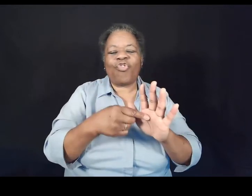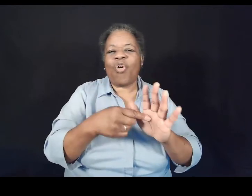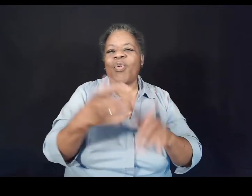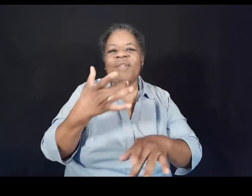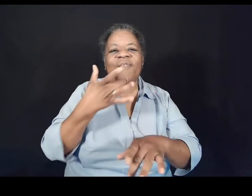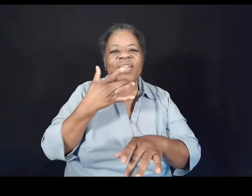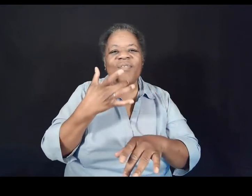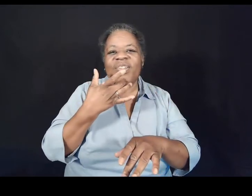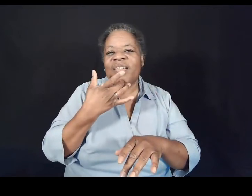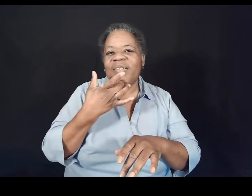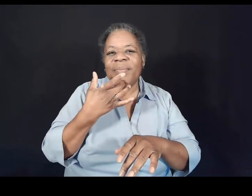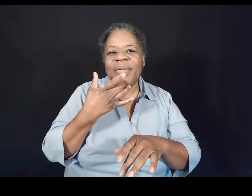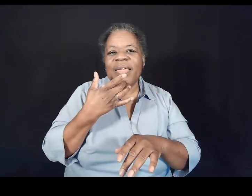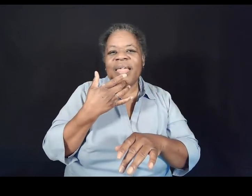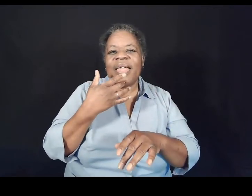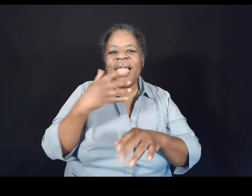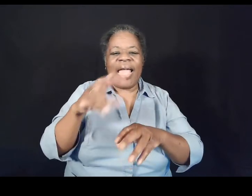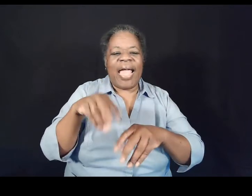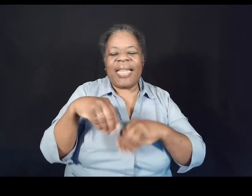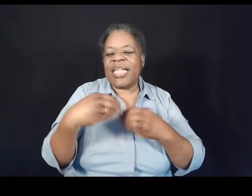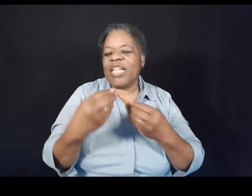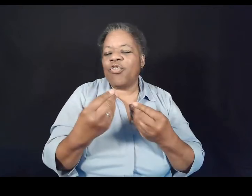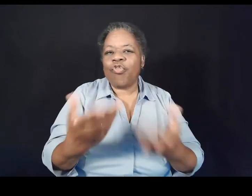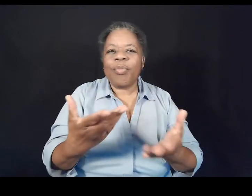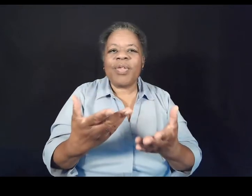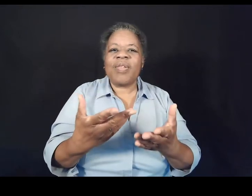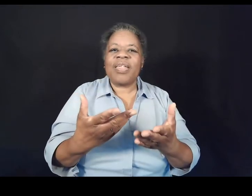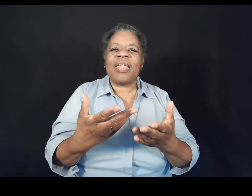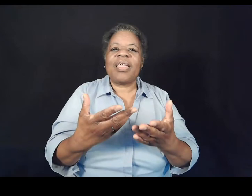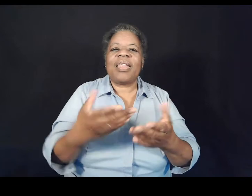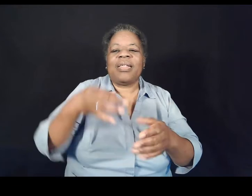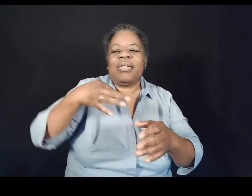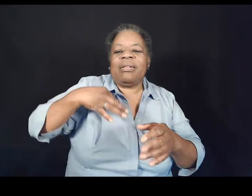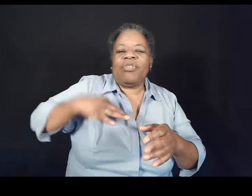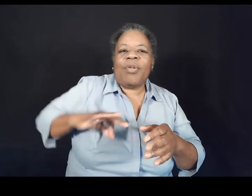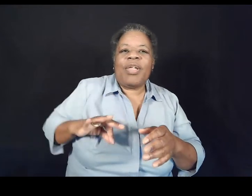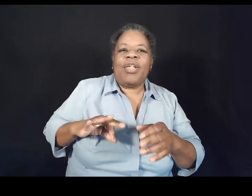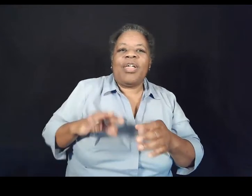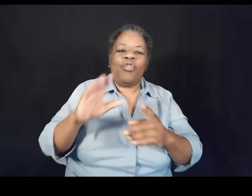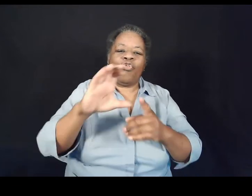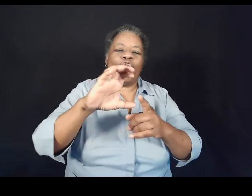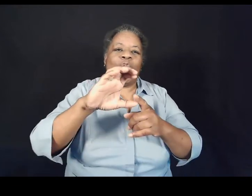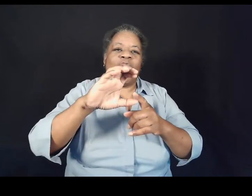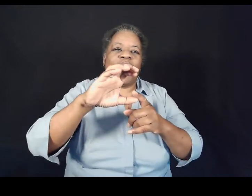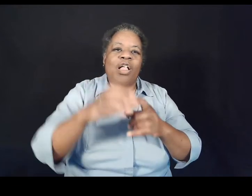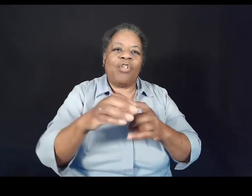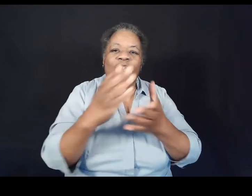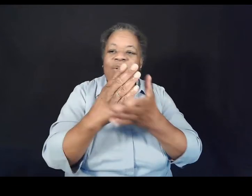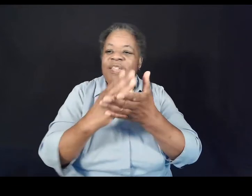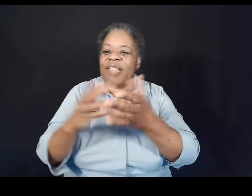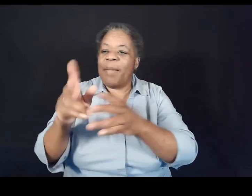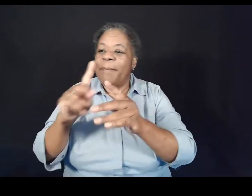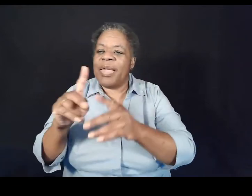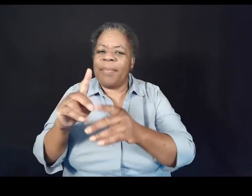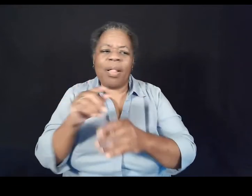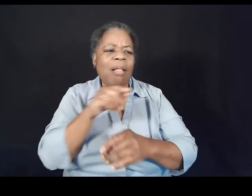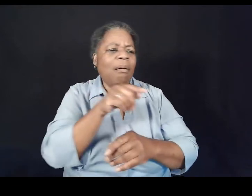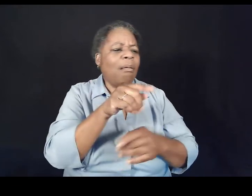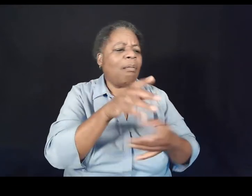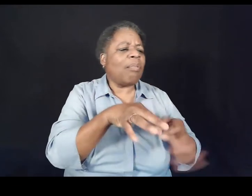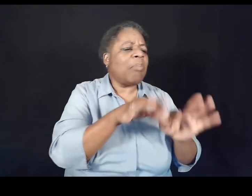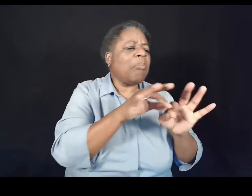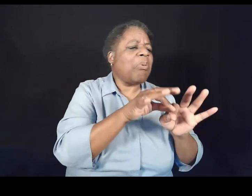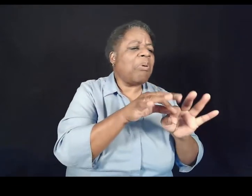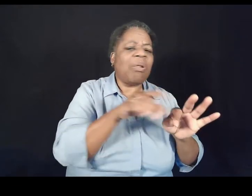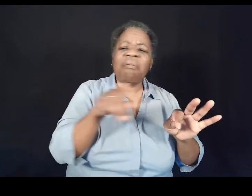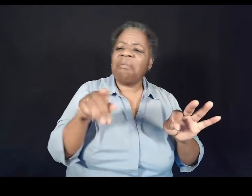and contributed consciously or unconsciously to a culture in which some people seem to matter more than other people.